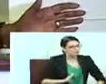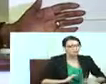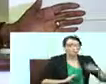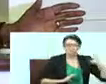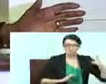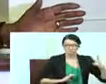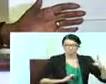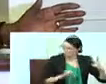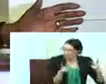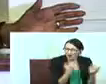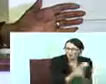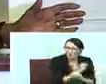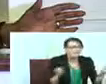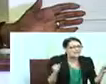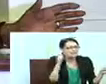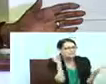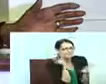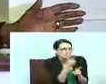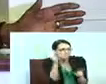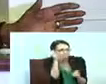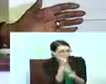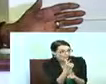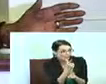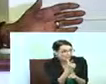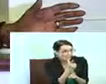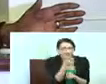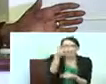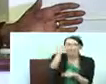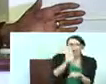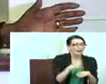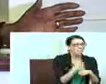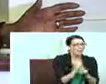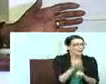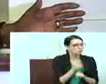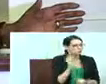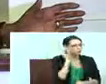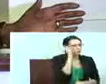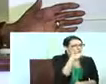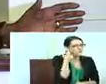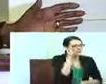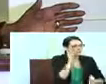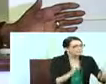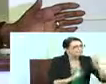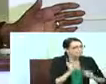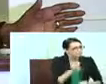are free, sisters and brothers. God made you beautiful people.